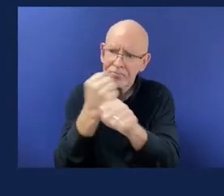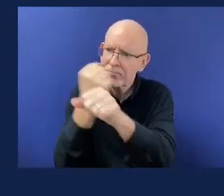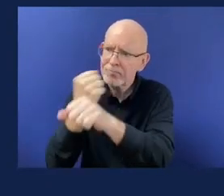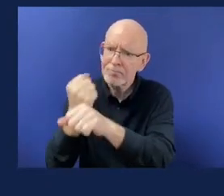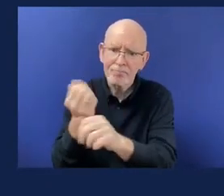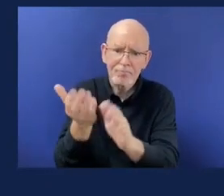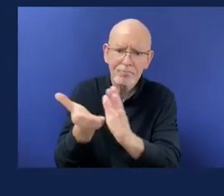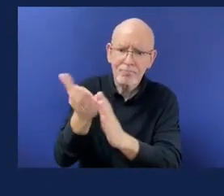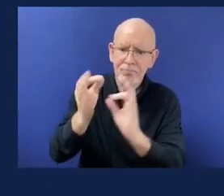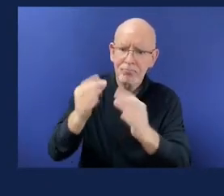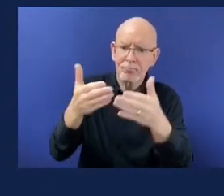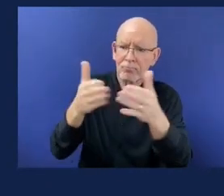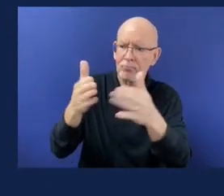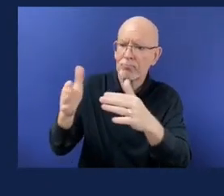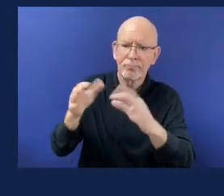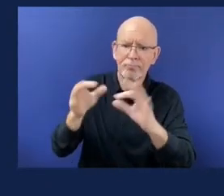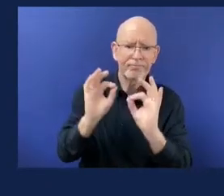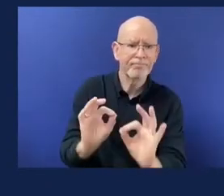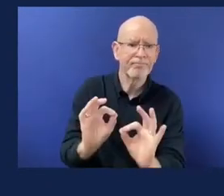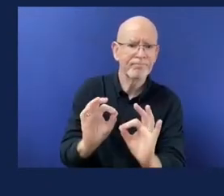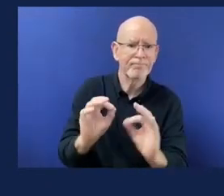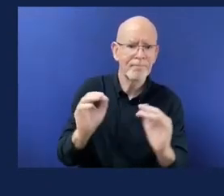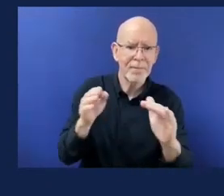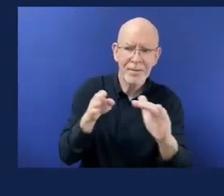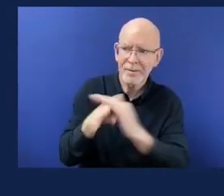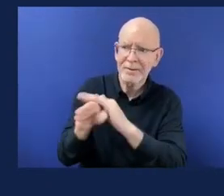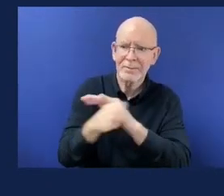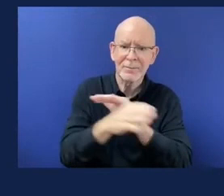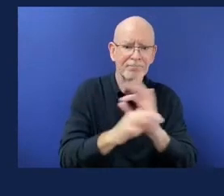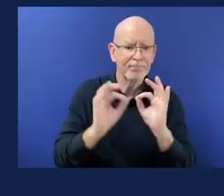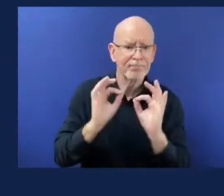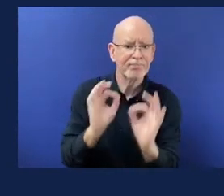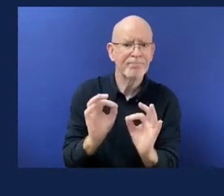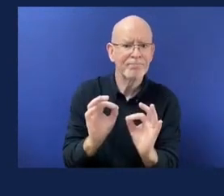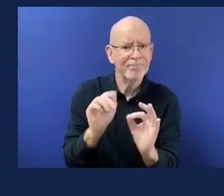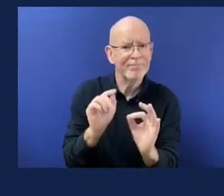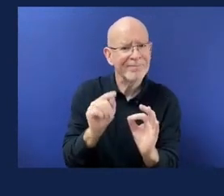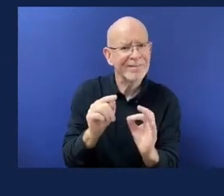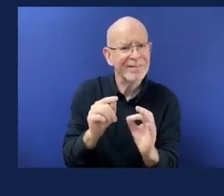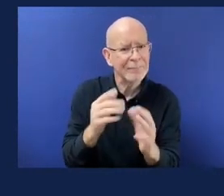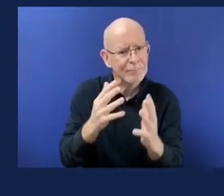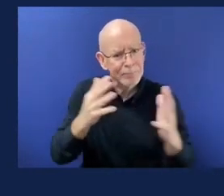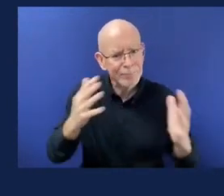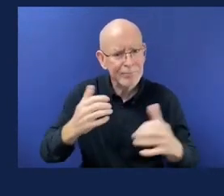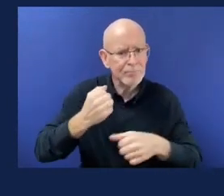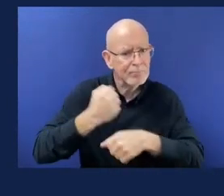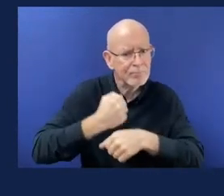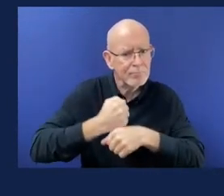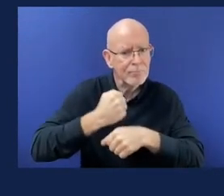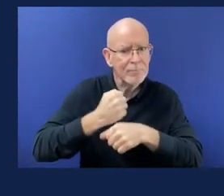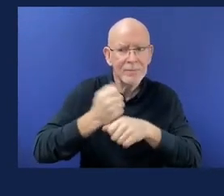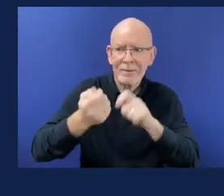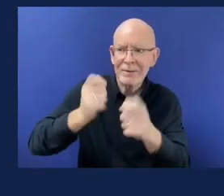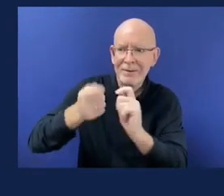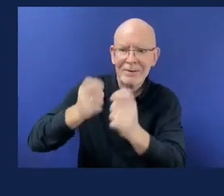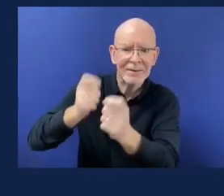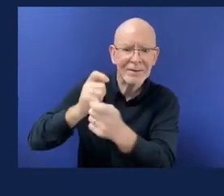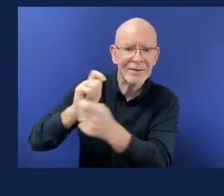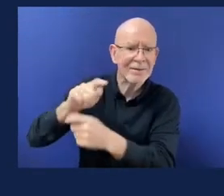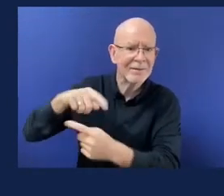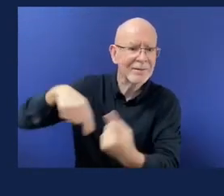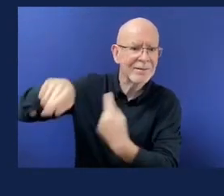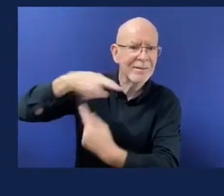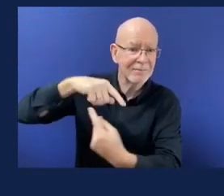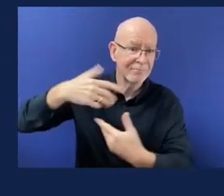New Zealand and Australia long after the FIFA tournament finishes. And my colleague Martine, who is one